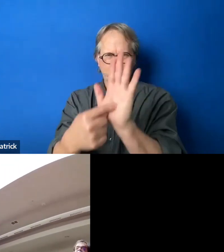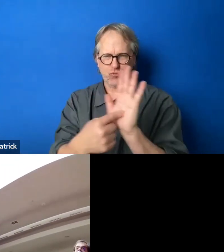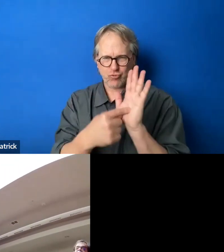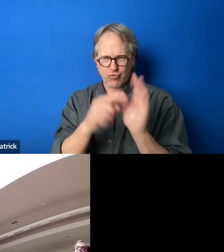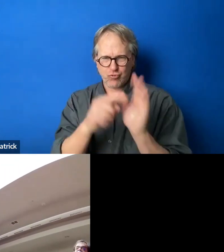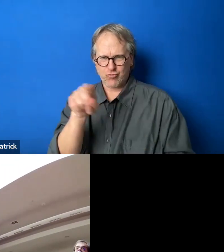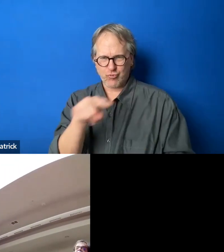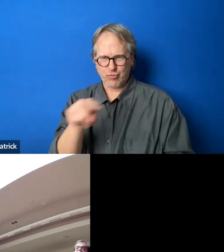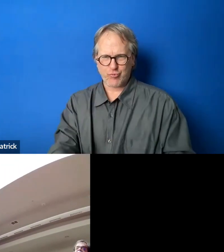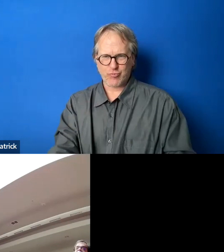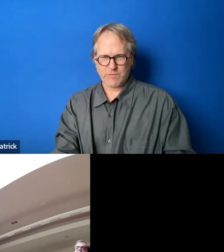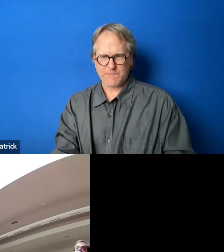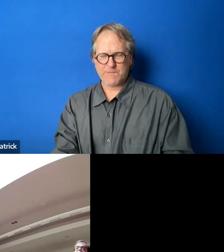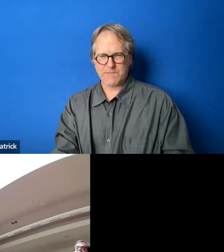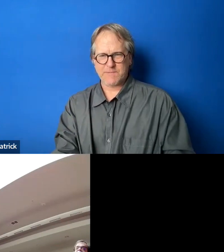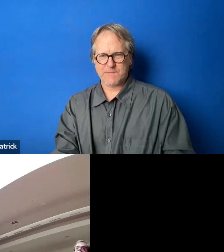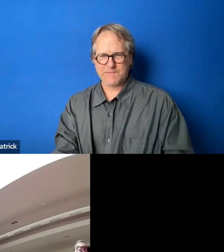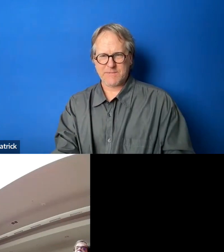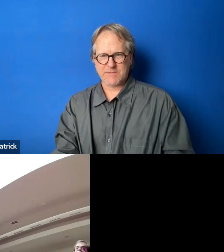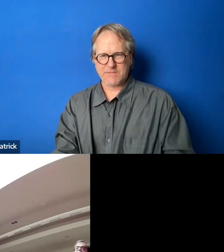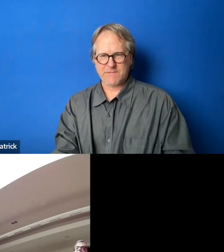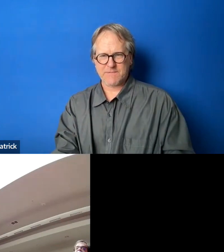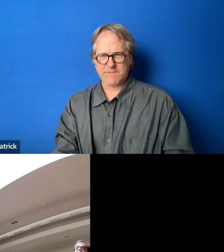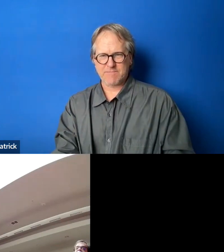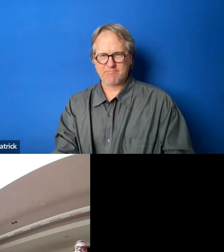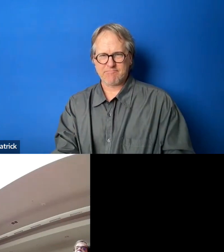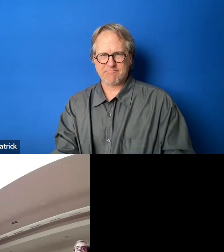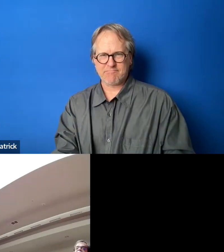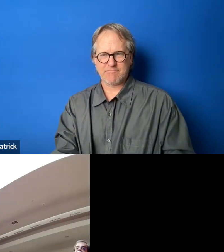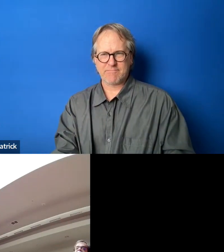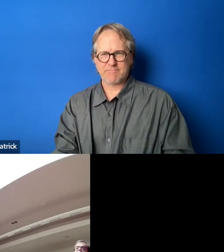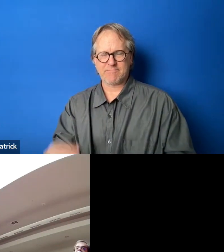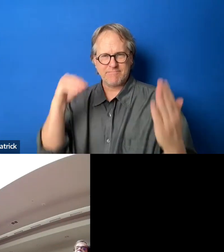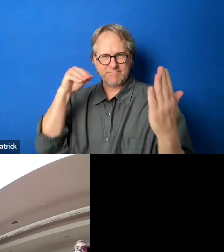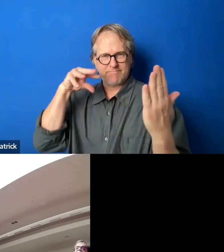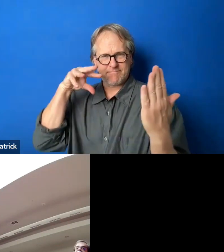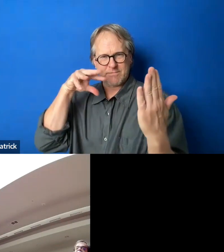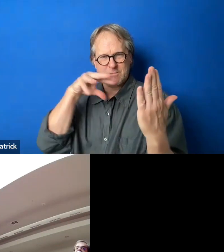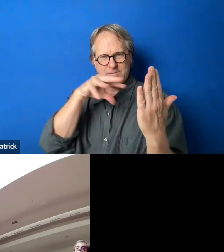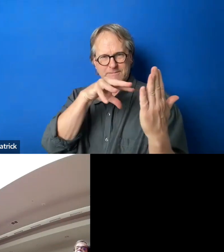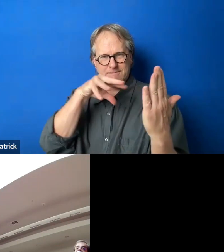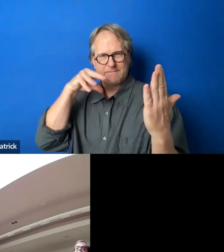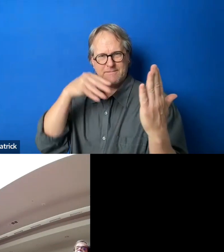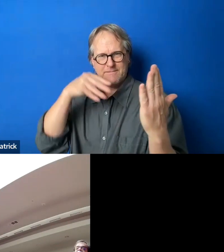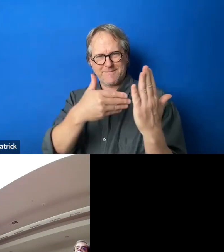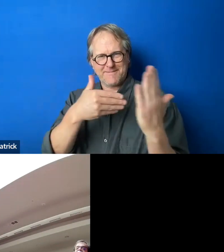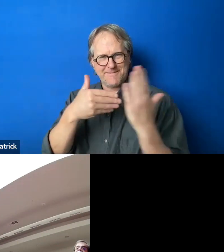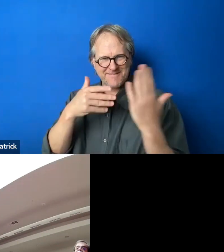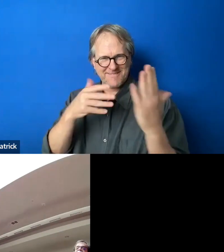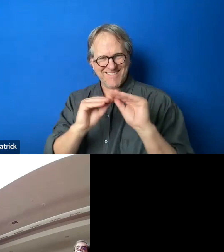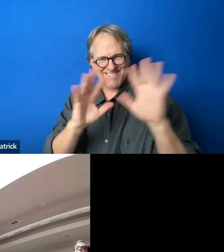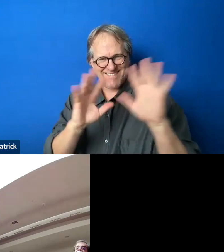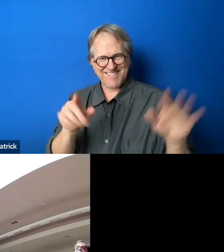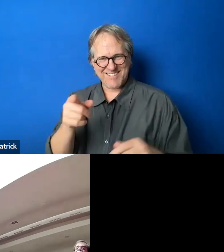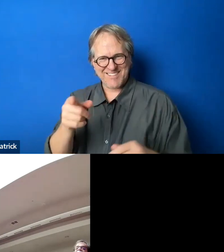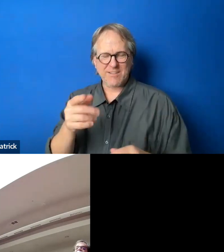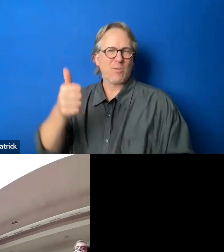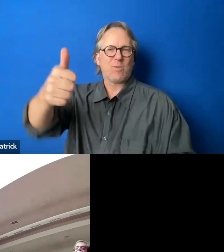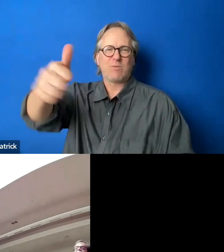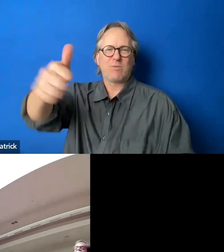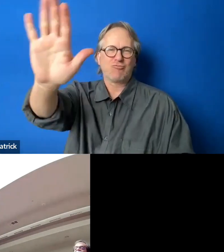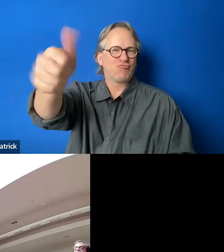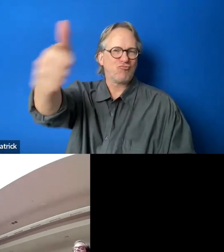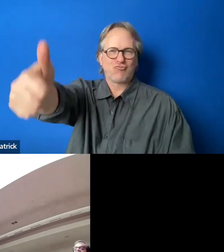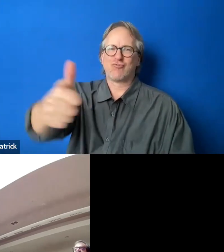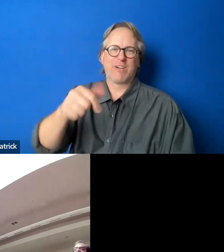That's fine. Oh yeah, the camera's auto-adjusted. That's a superb question there. That is a superb question